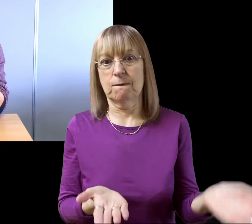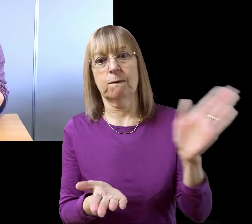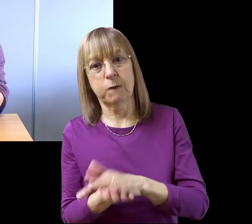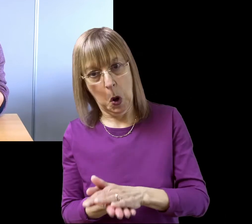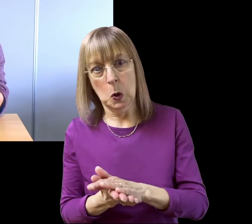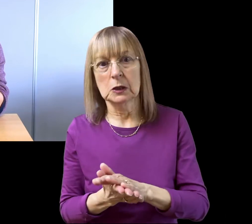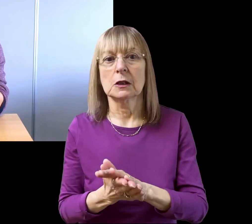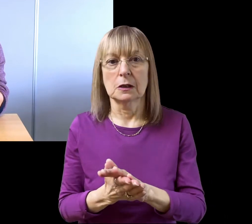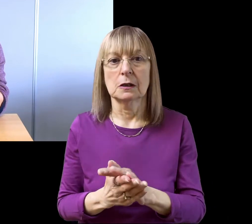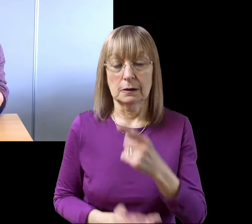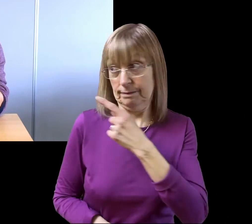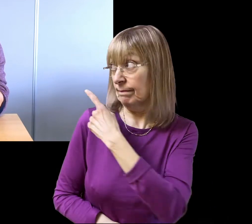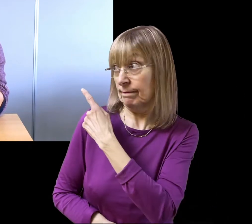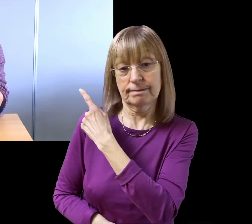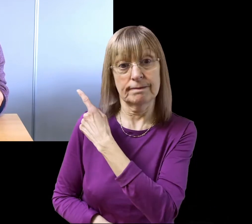again.